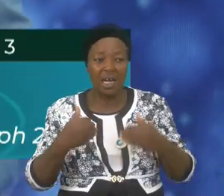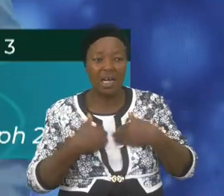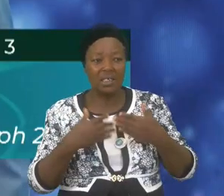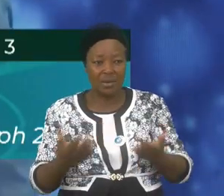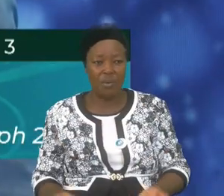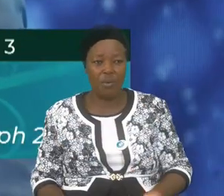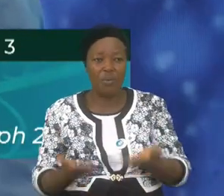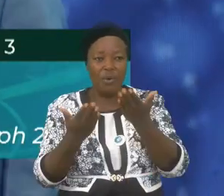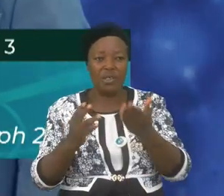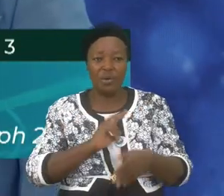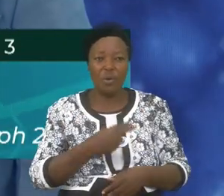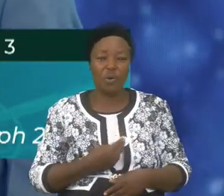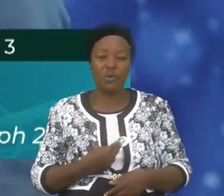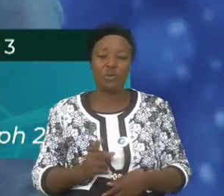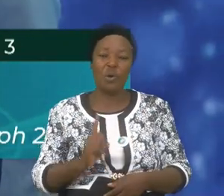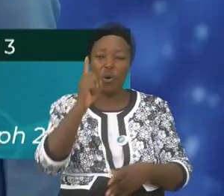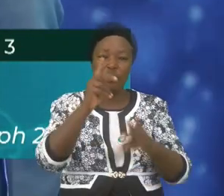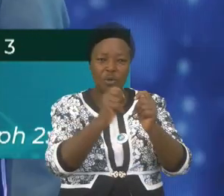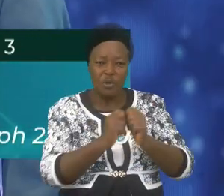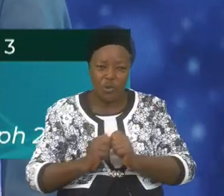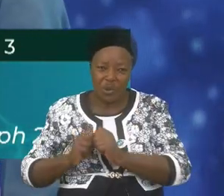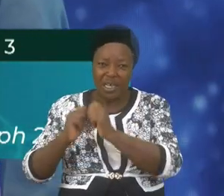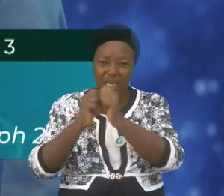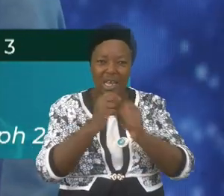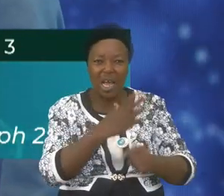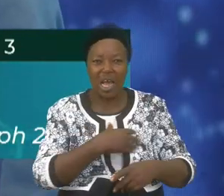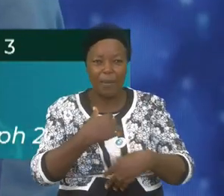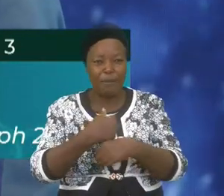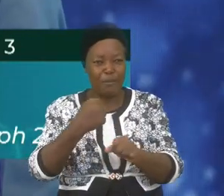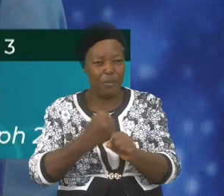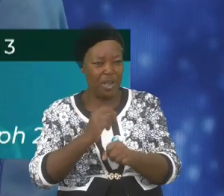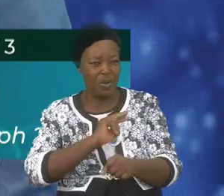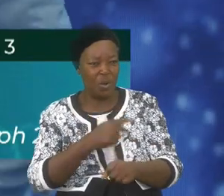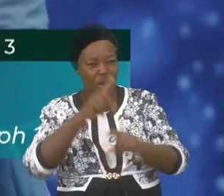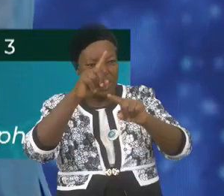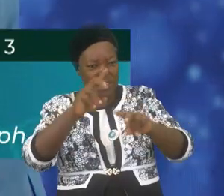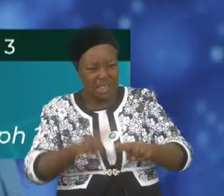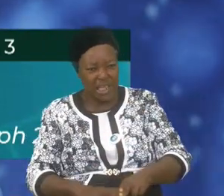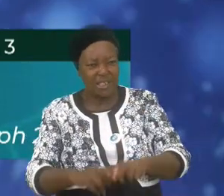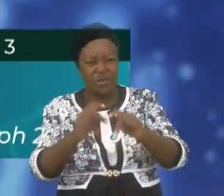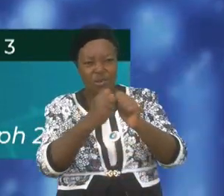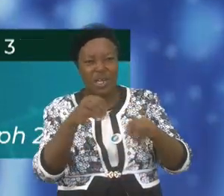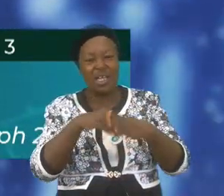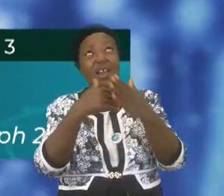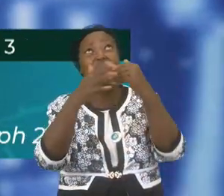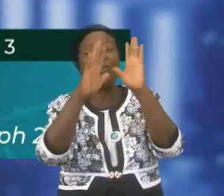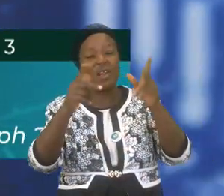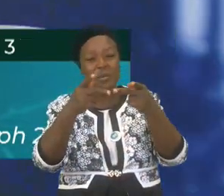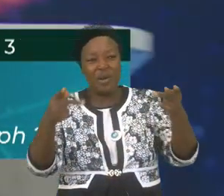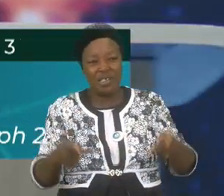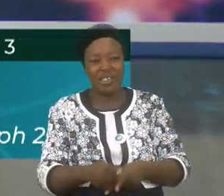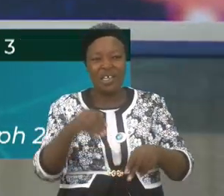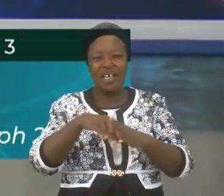sit together in heavenly places in Christ Jesus. You understand? He has raised us up.